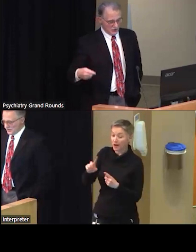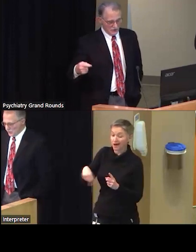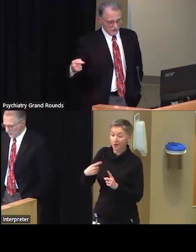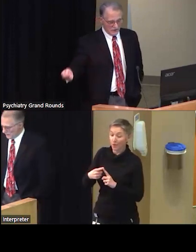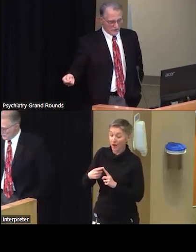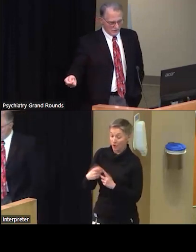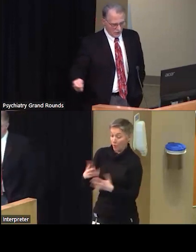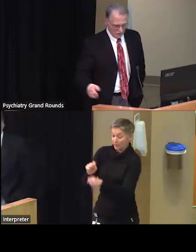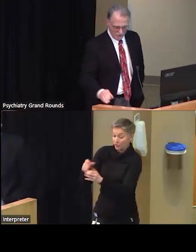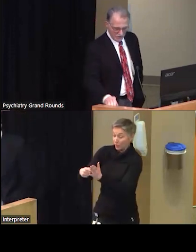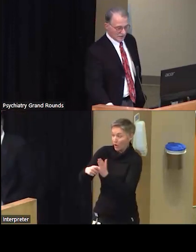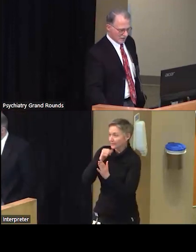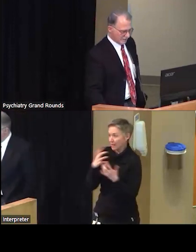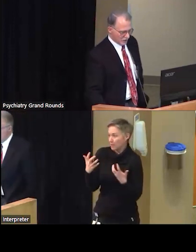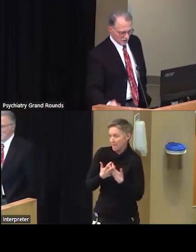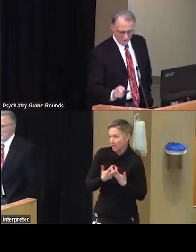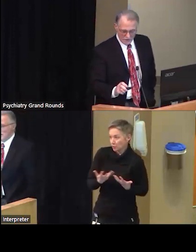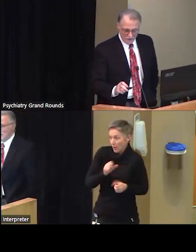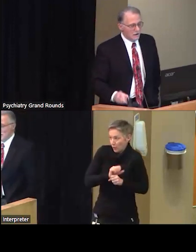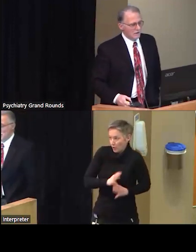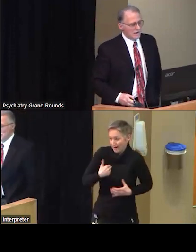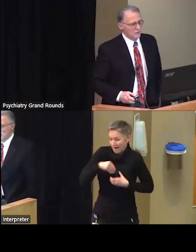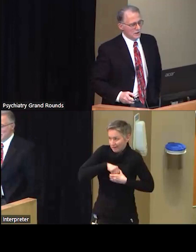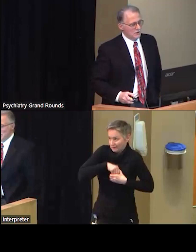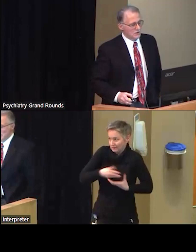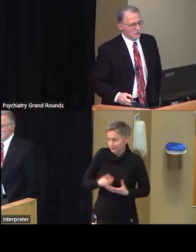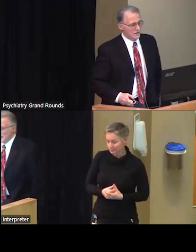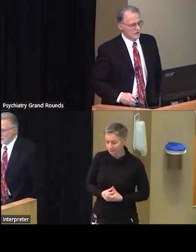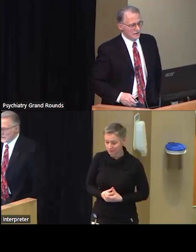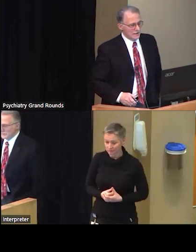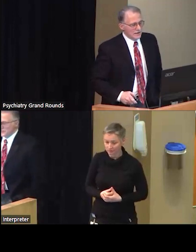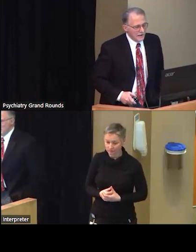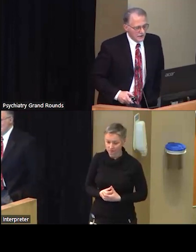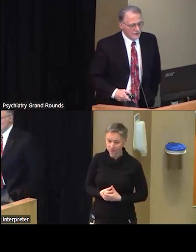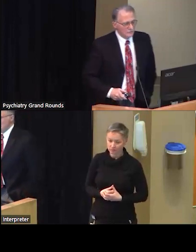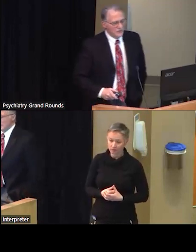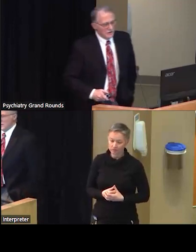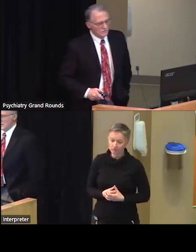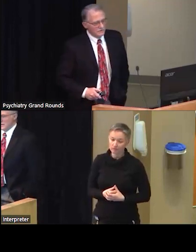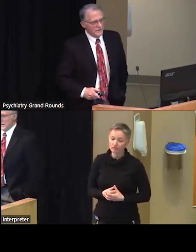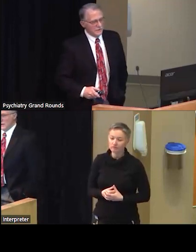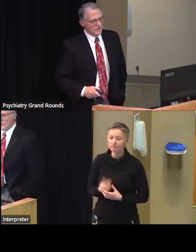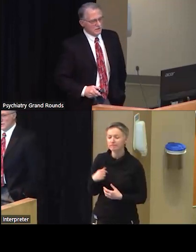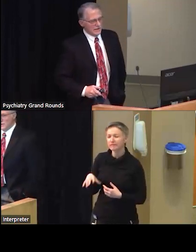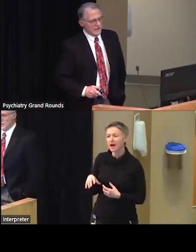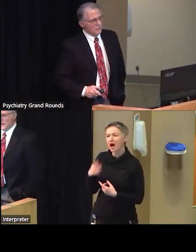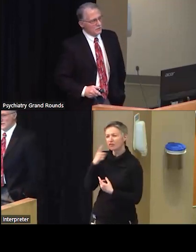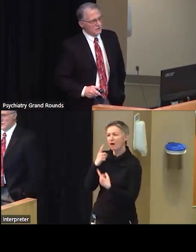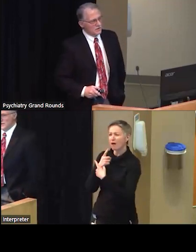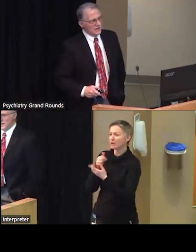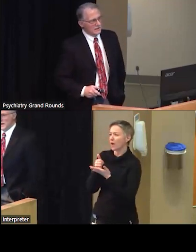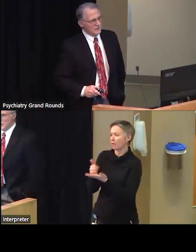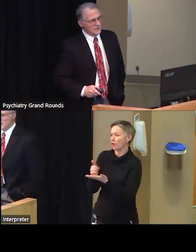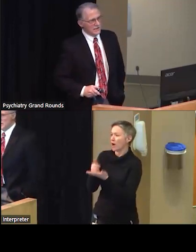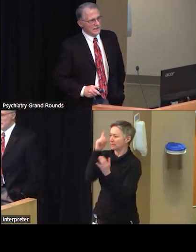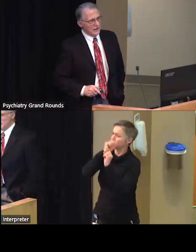capabilities, resources, or needs of the worker. So that's the definition of occupational stress. I think found this kind of helpful